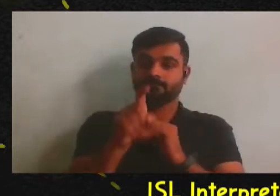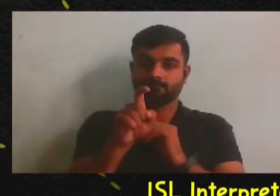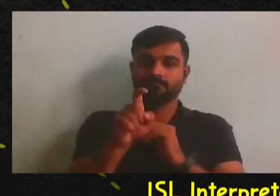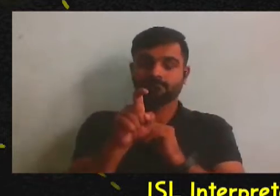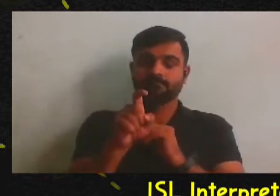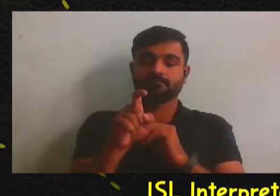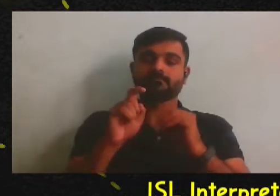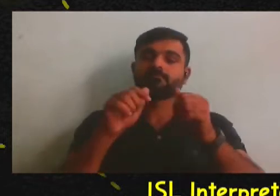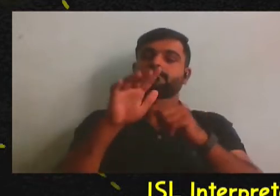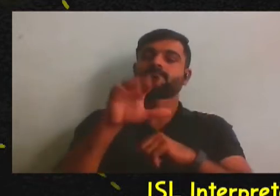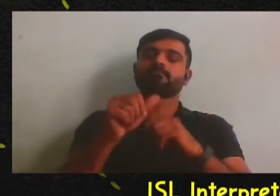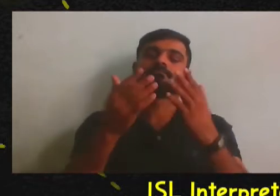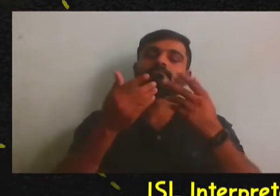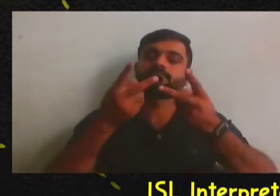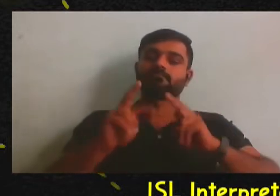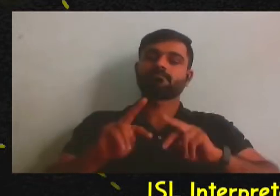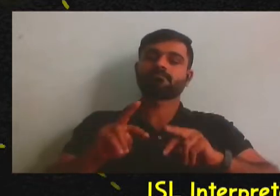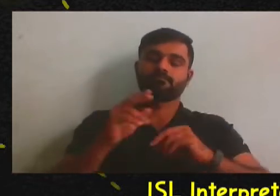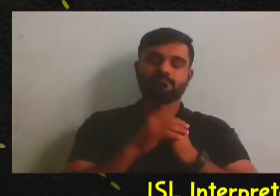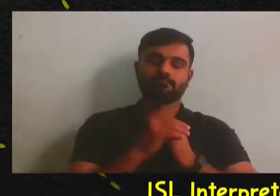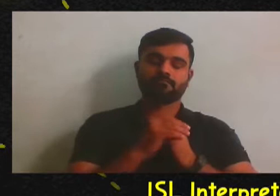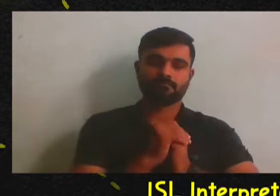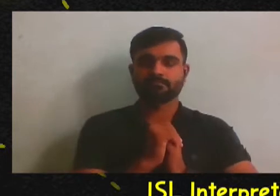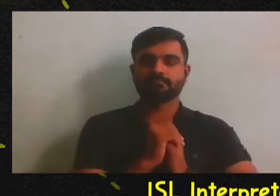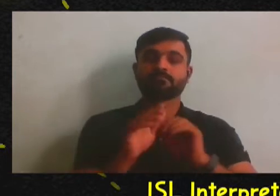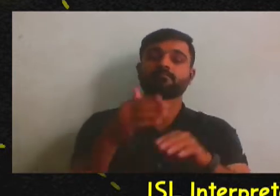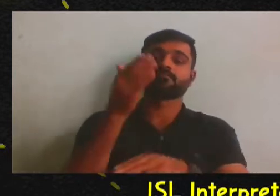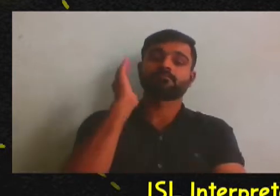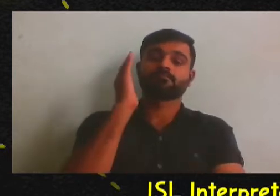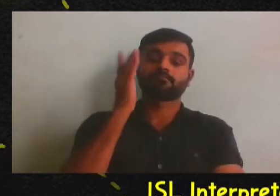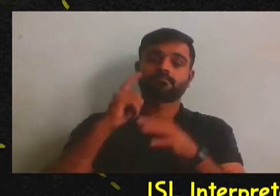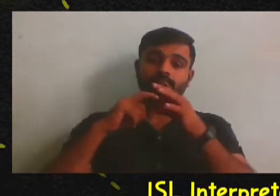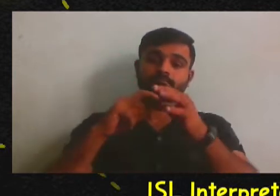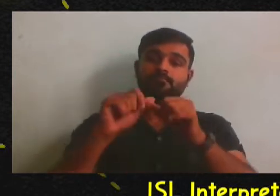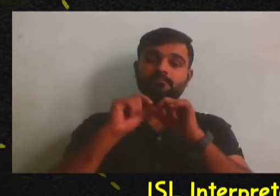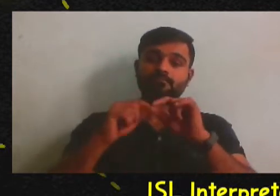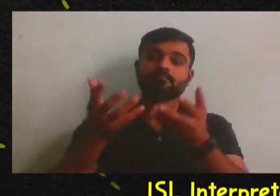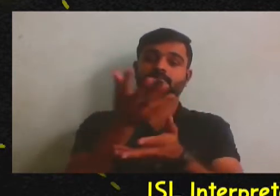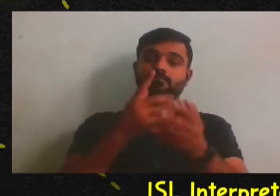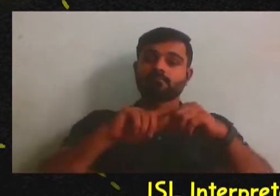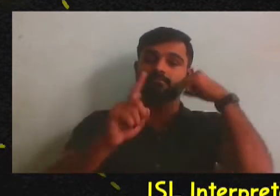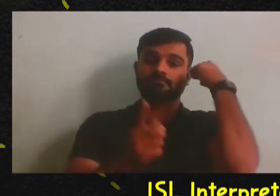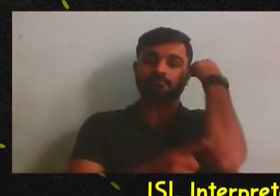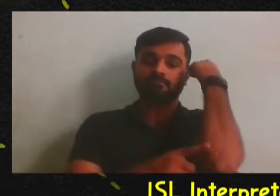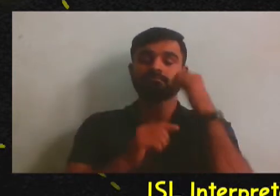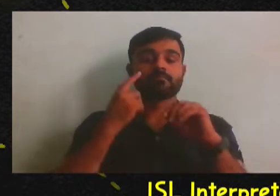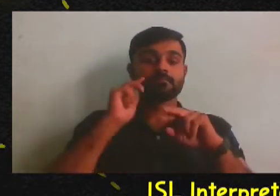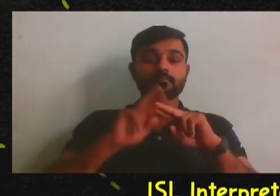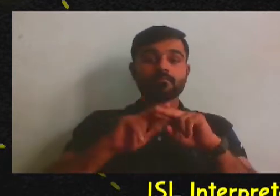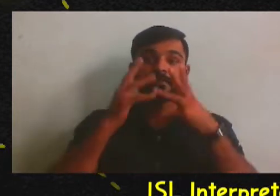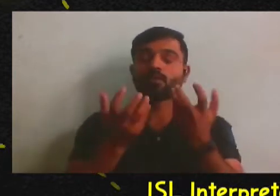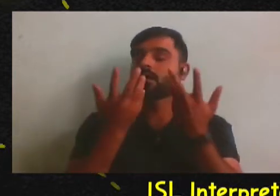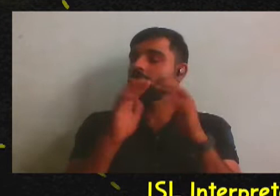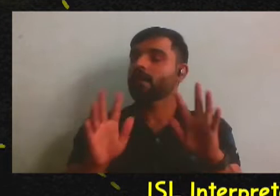globe icon at the bottom of your Zoom screen. This panel will have a question and answer segment at the end. So if you want to drop any questions for